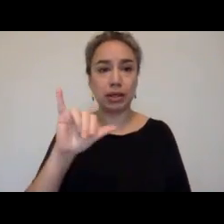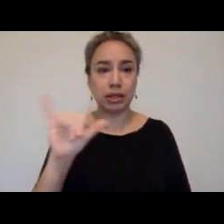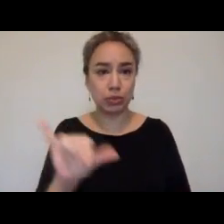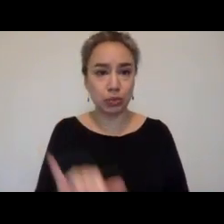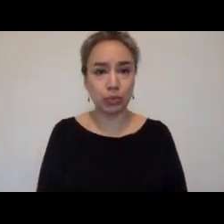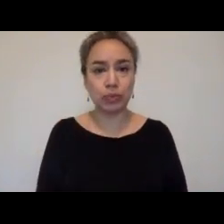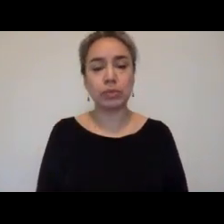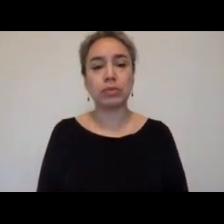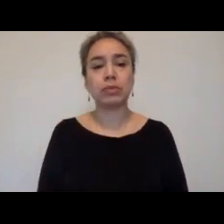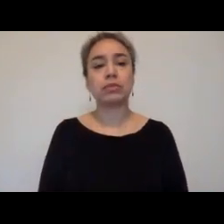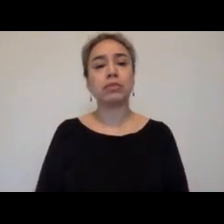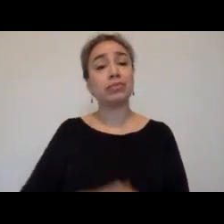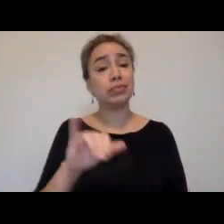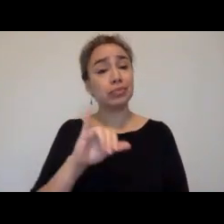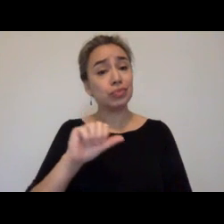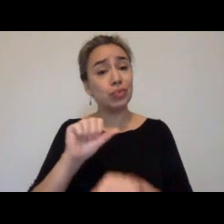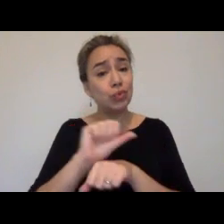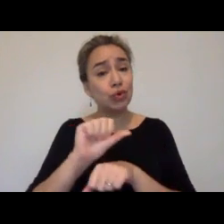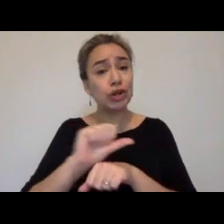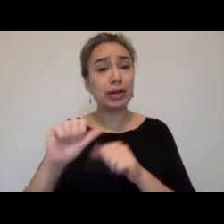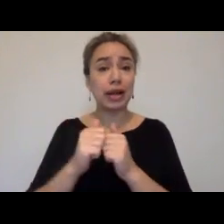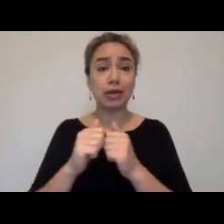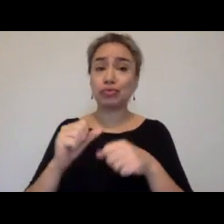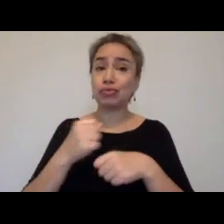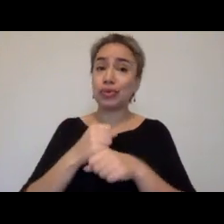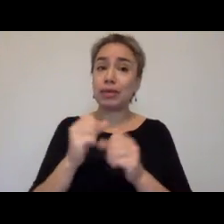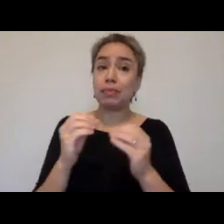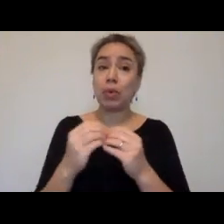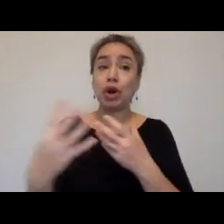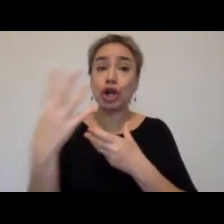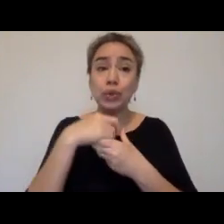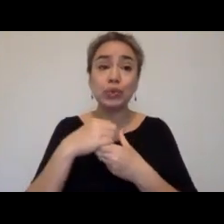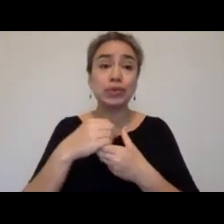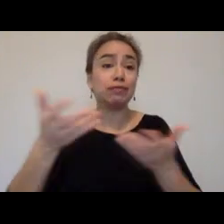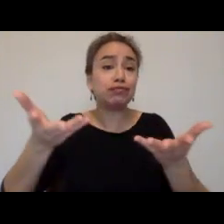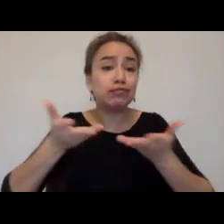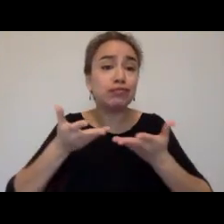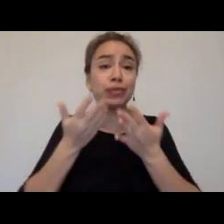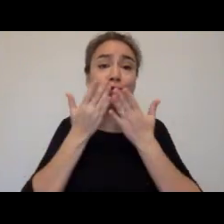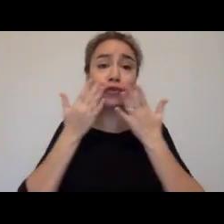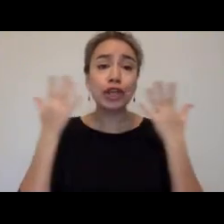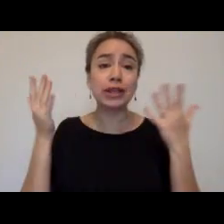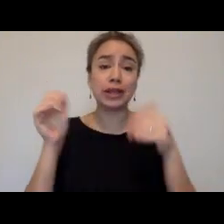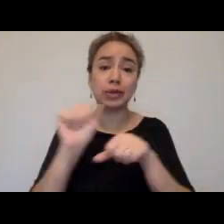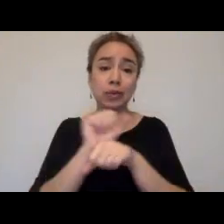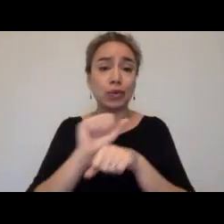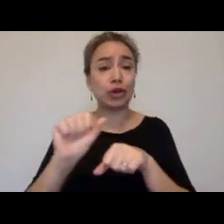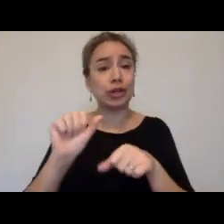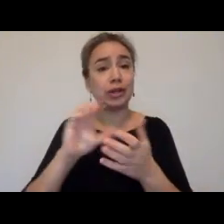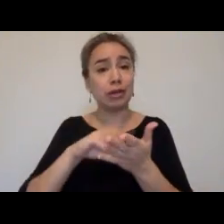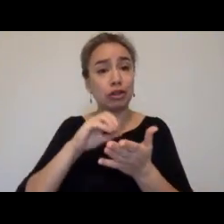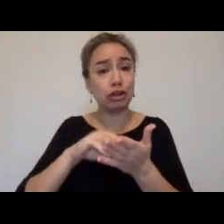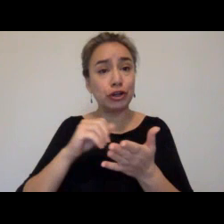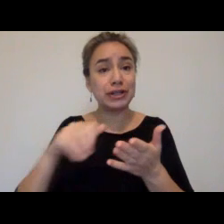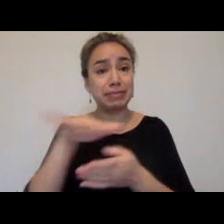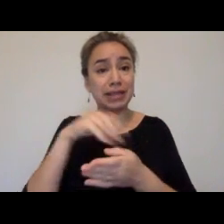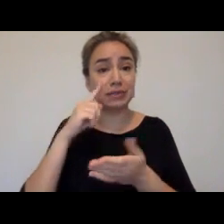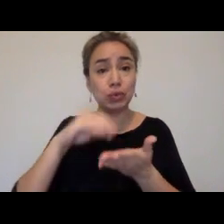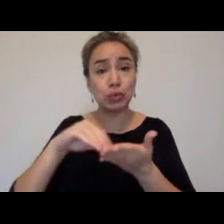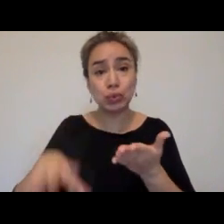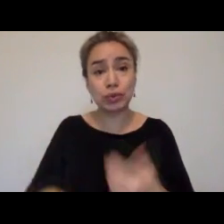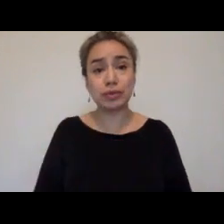Also working on how to create a more inclusive and welcoming learning space for the students. Build a